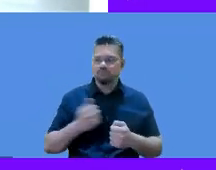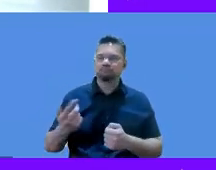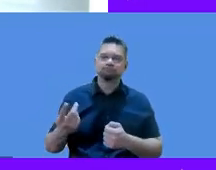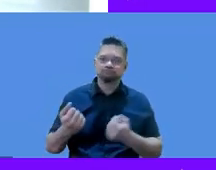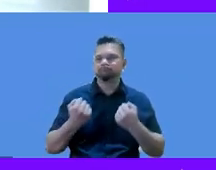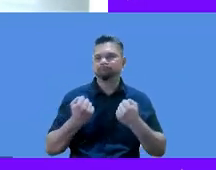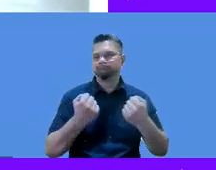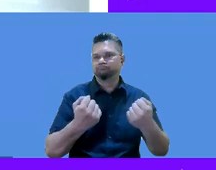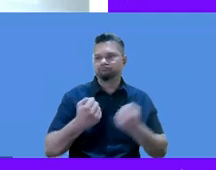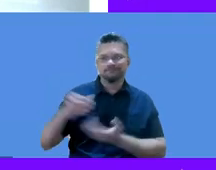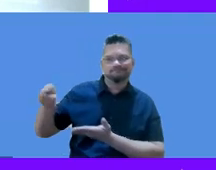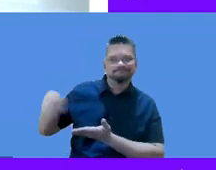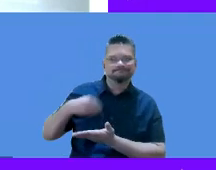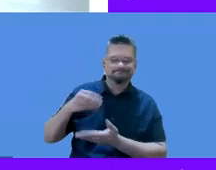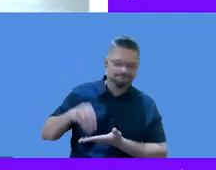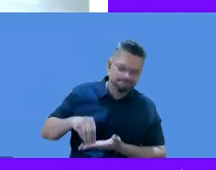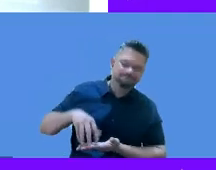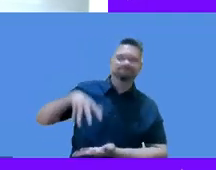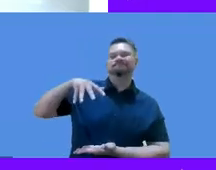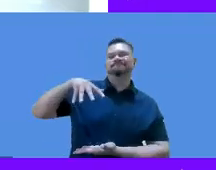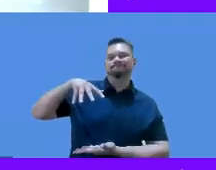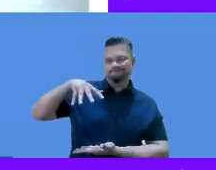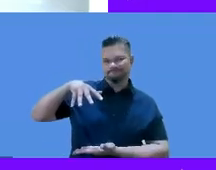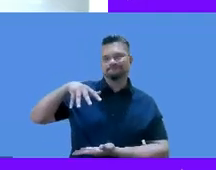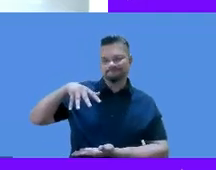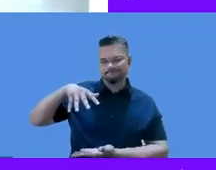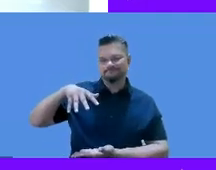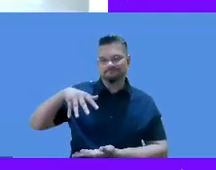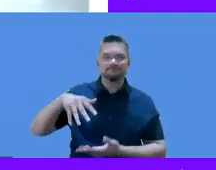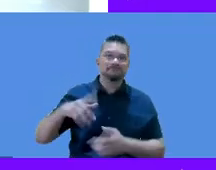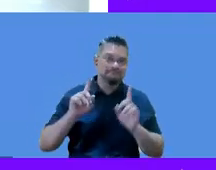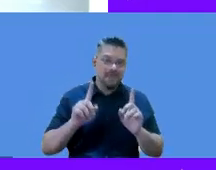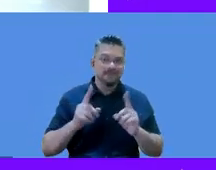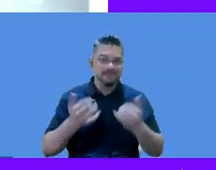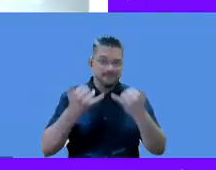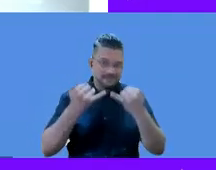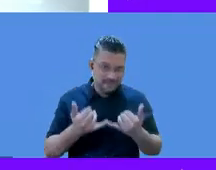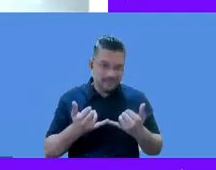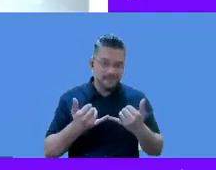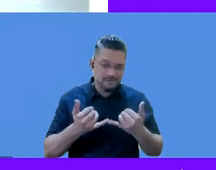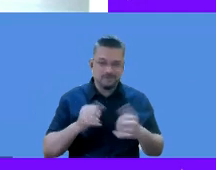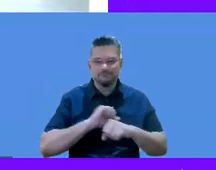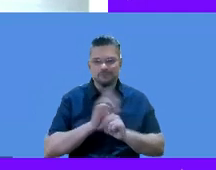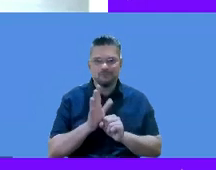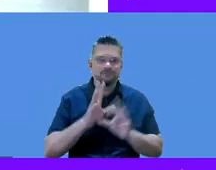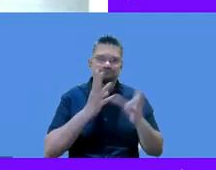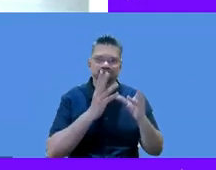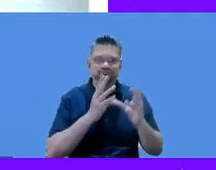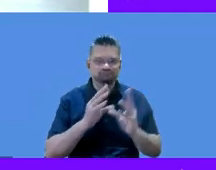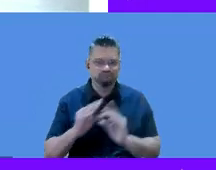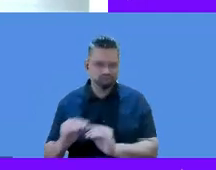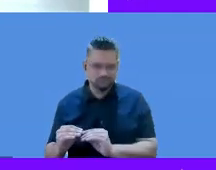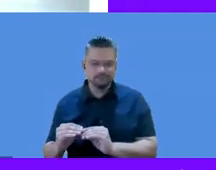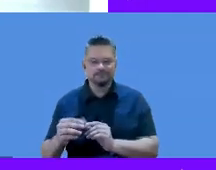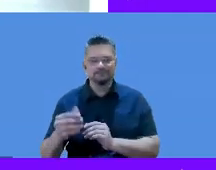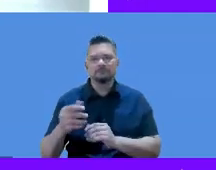high transport costs. However, now that the removal of social distancing has been in place for a while, unfortunately,